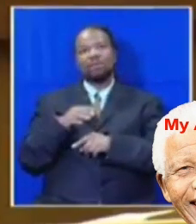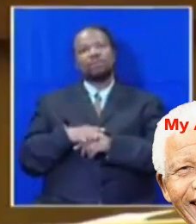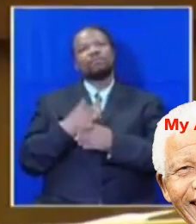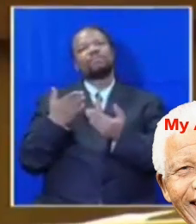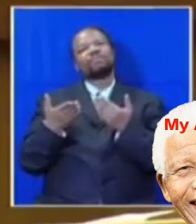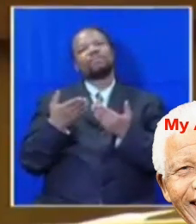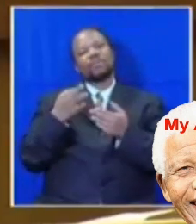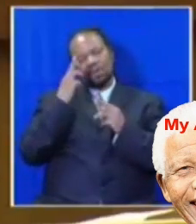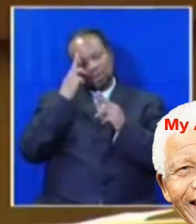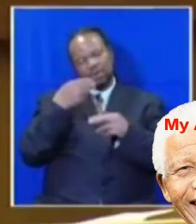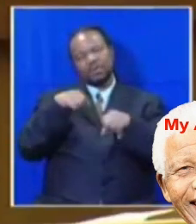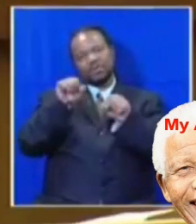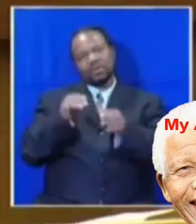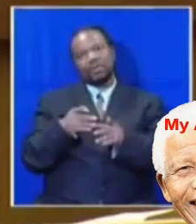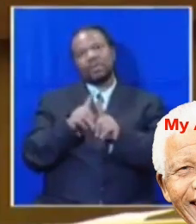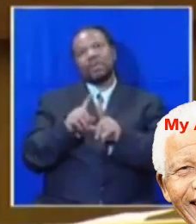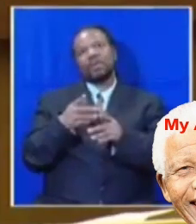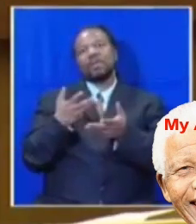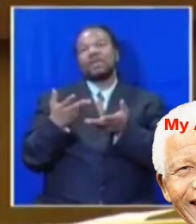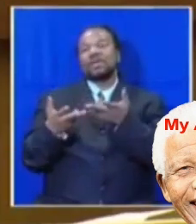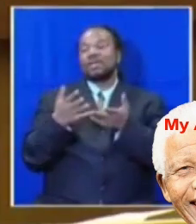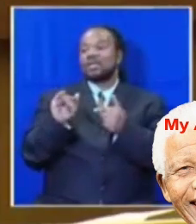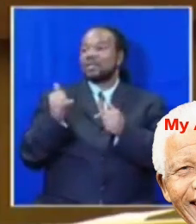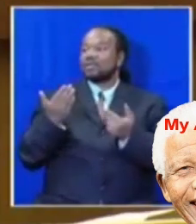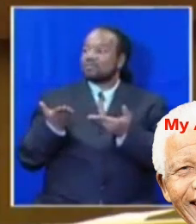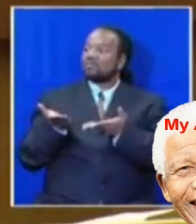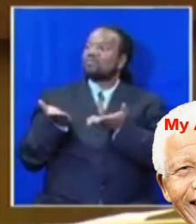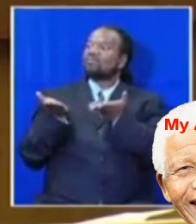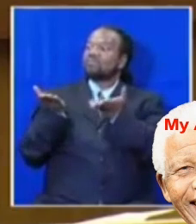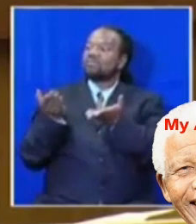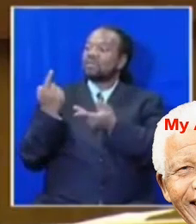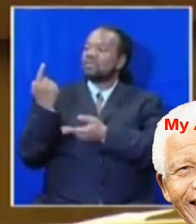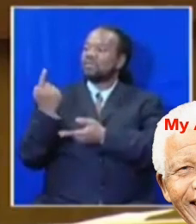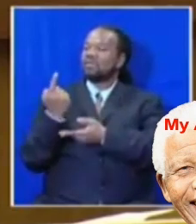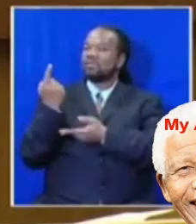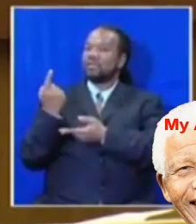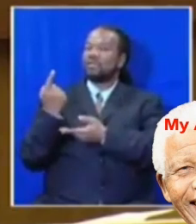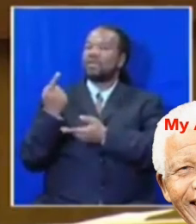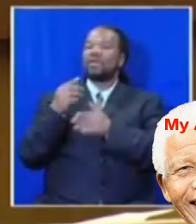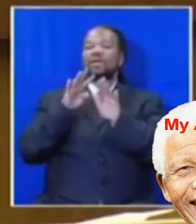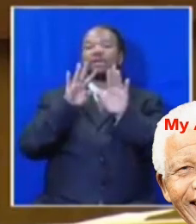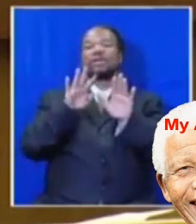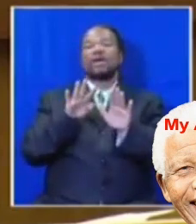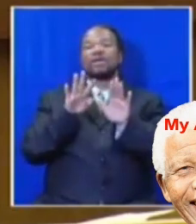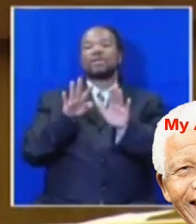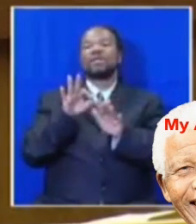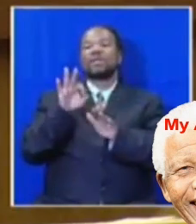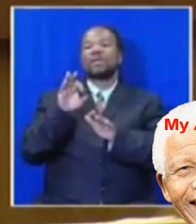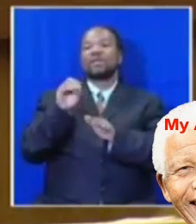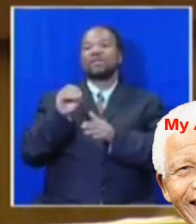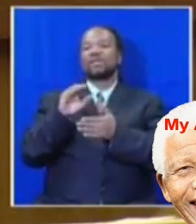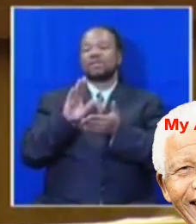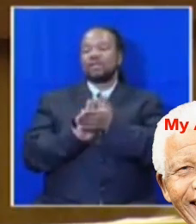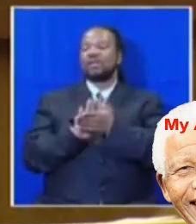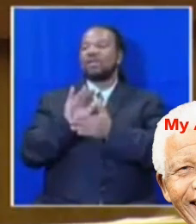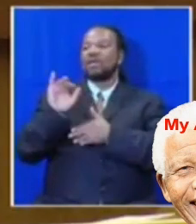Honorable Chair, I said it parades itself as the 1930 Hitler Nazi outfit. That's